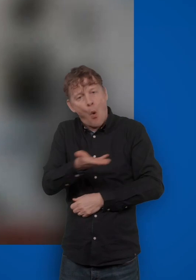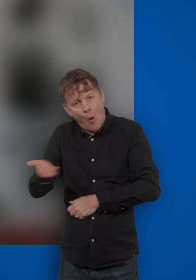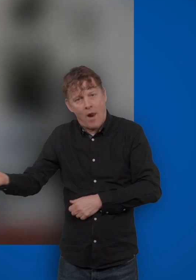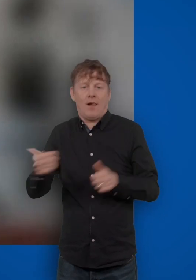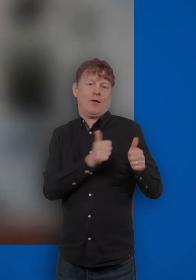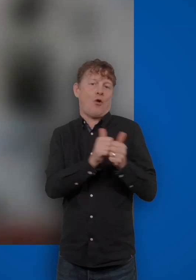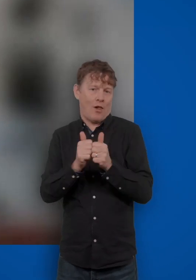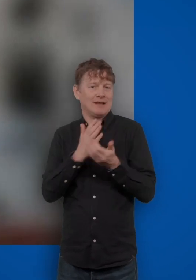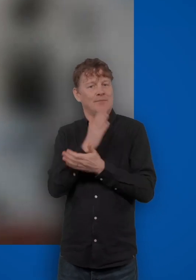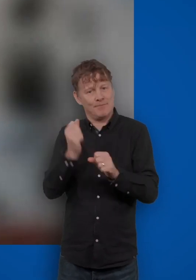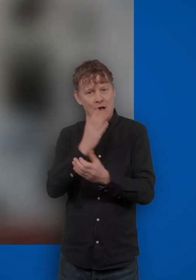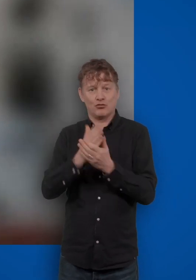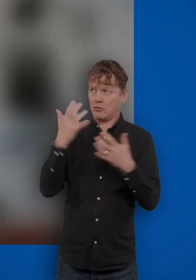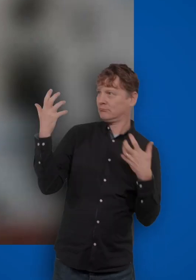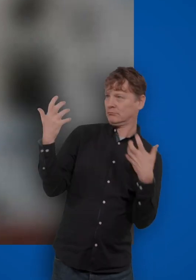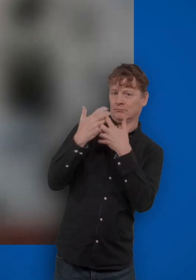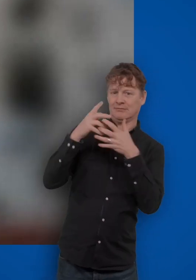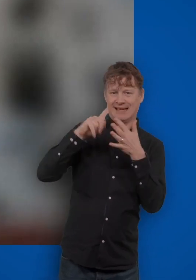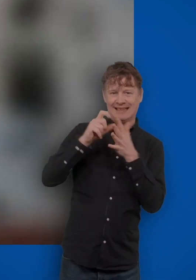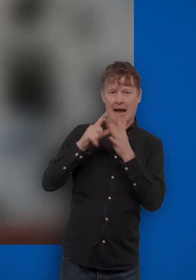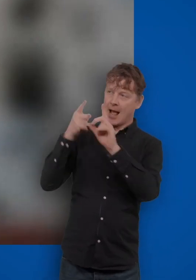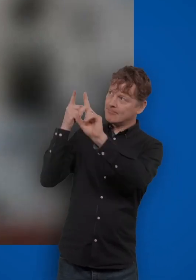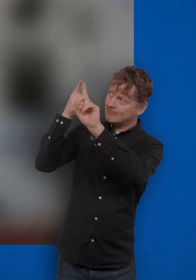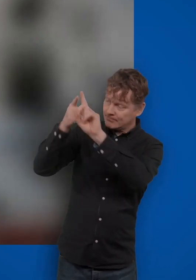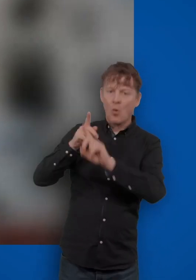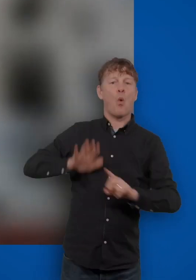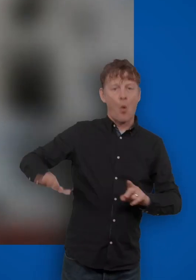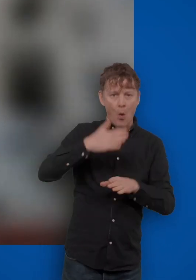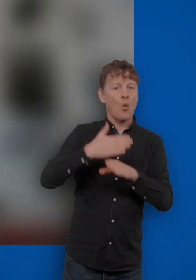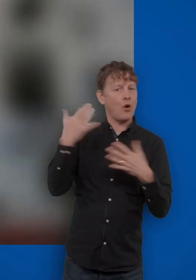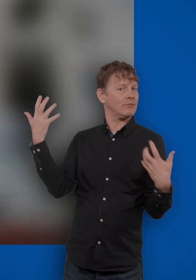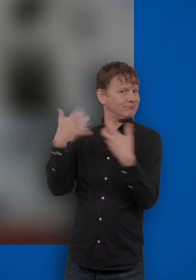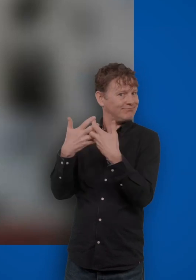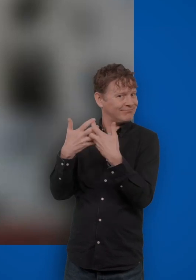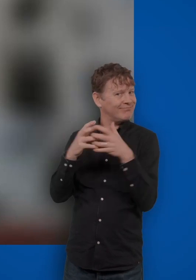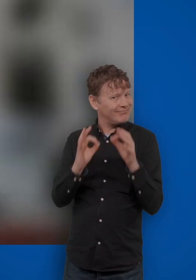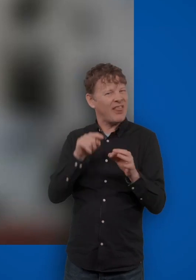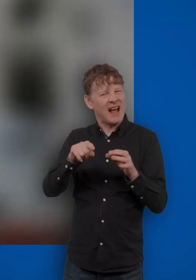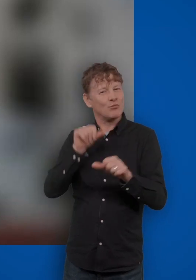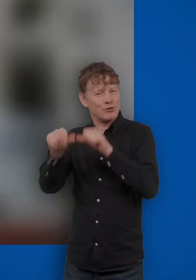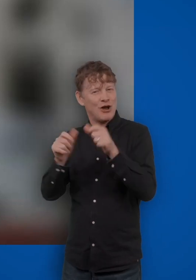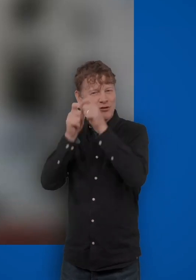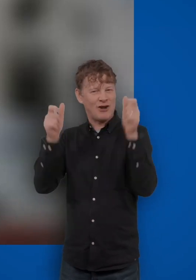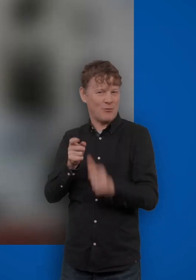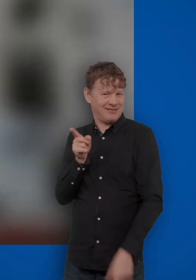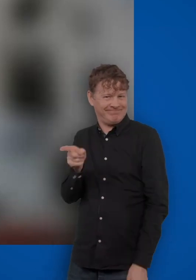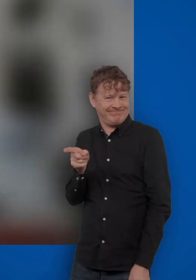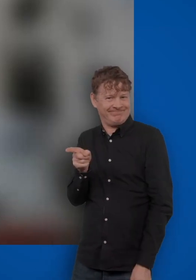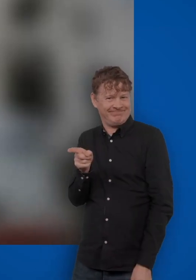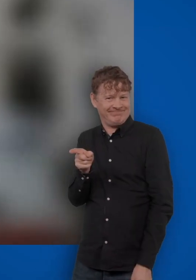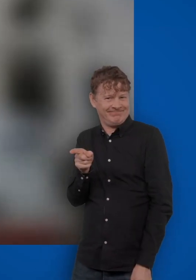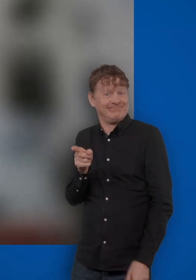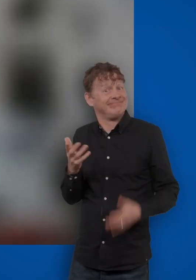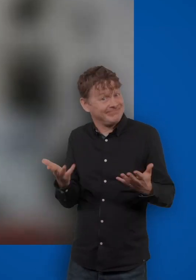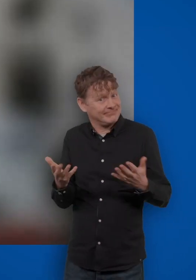that our work aligns with the Academy's diversity and inclusion ambitions. And that's where the progression framework comes in. And